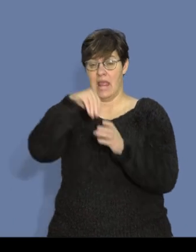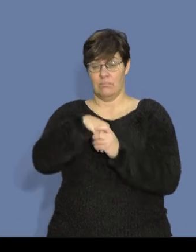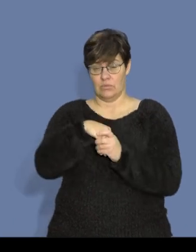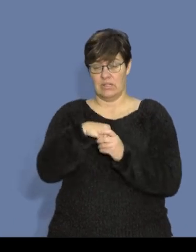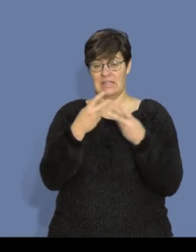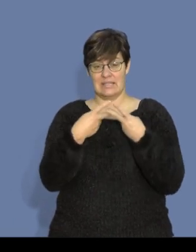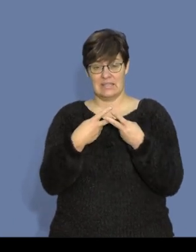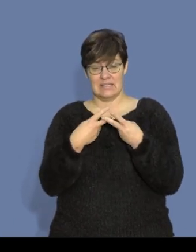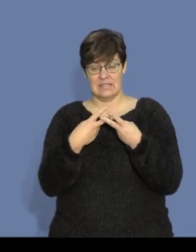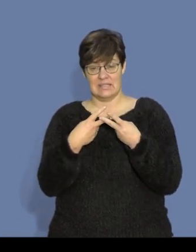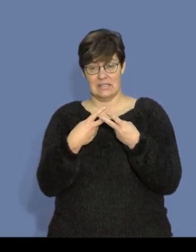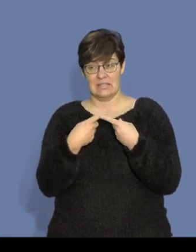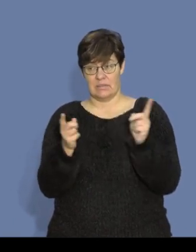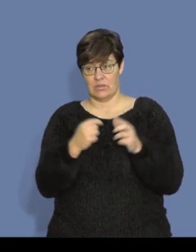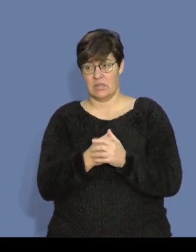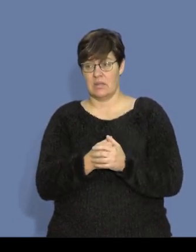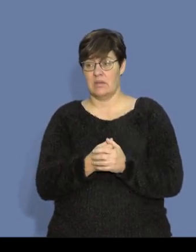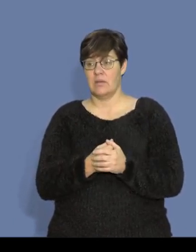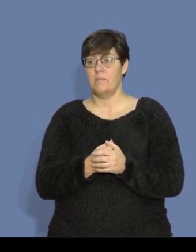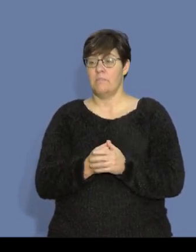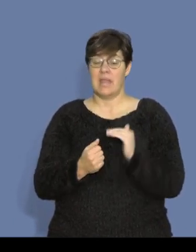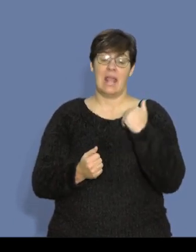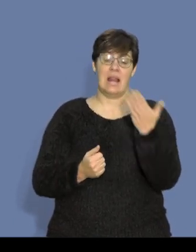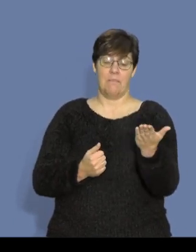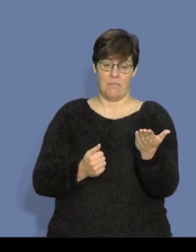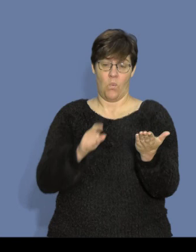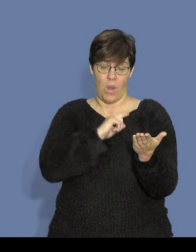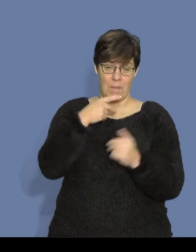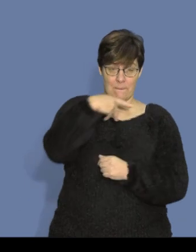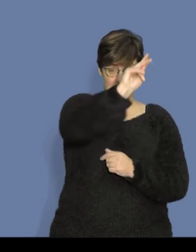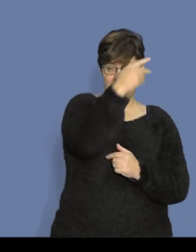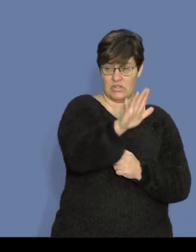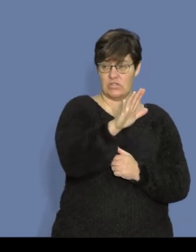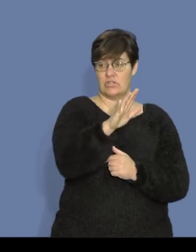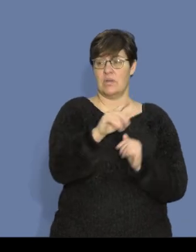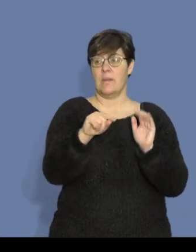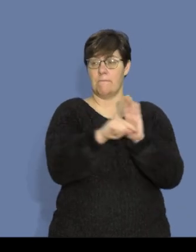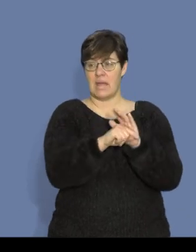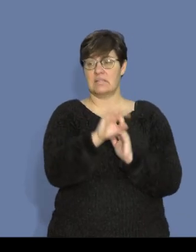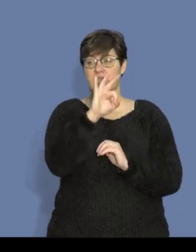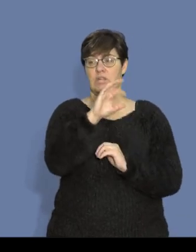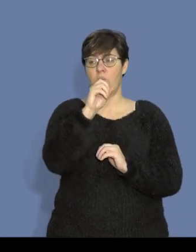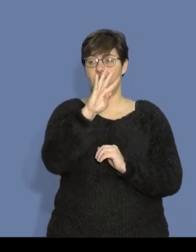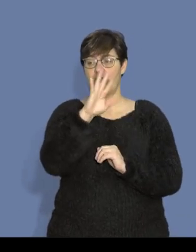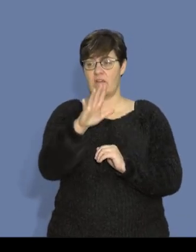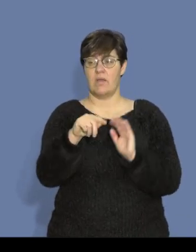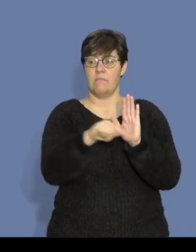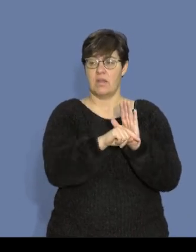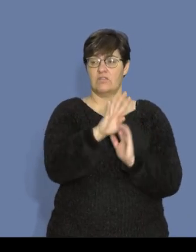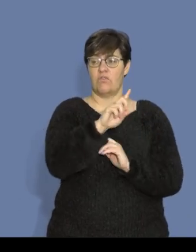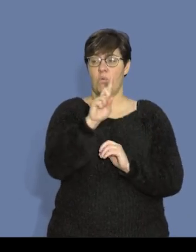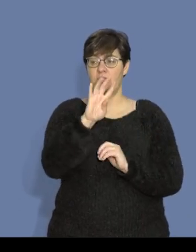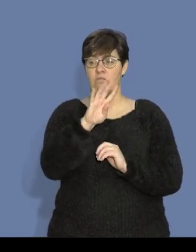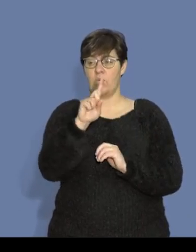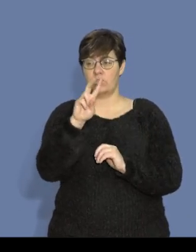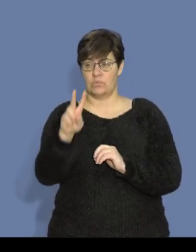do the inputs separately. There you can see is what you're going to claim back from SARS. So minus